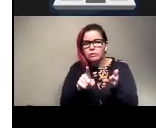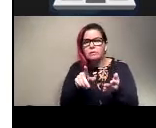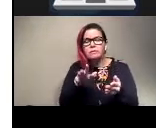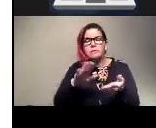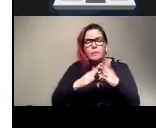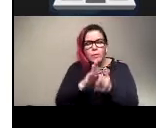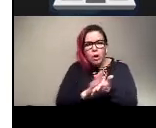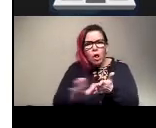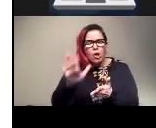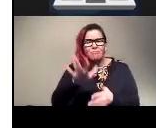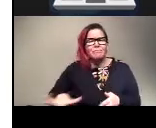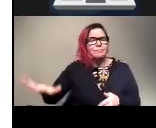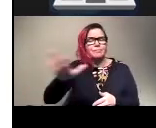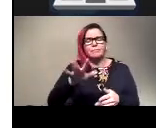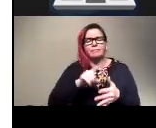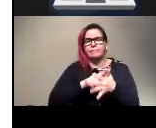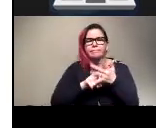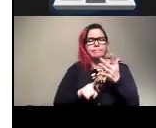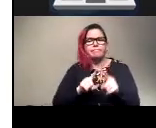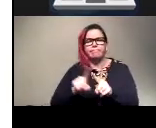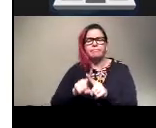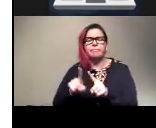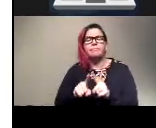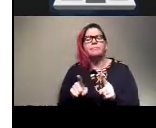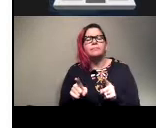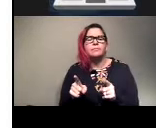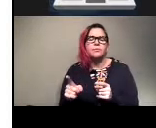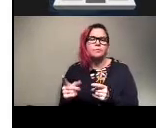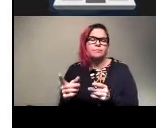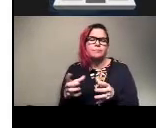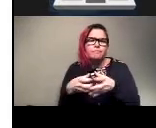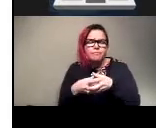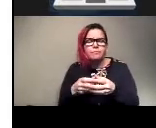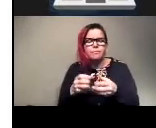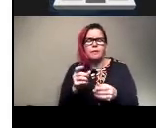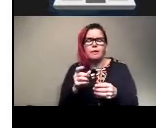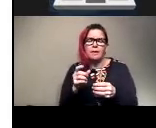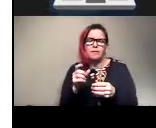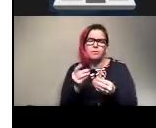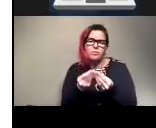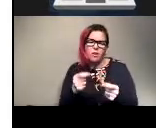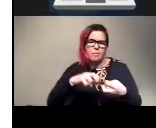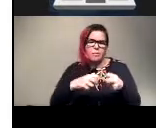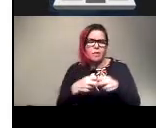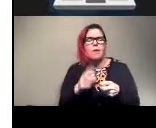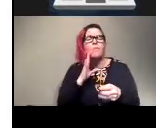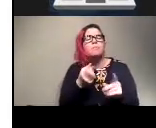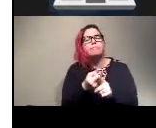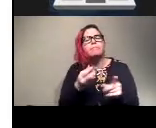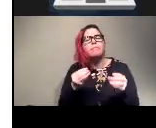colleges, all through the gamut, to really try to tackle this problem. And I'll explain more what we mean by that.